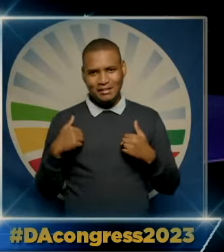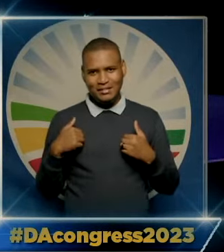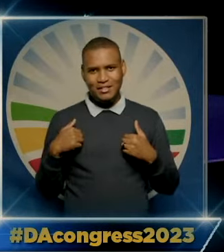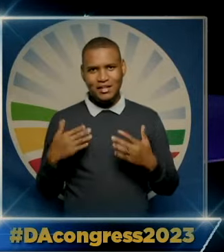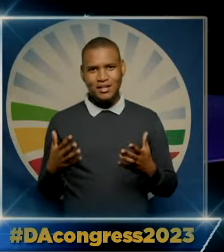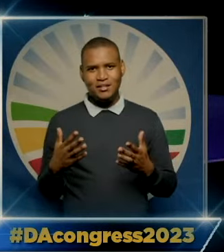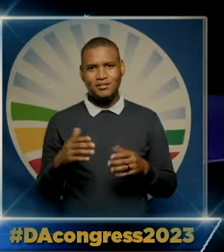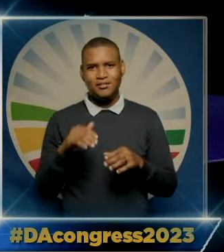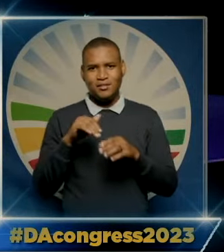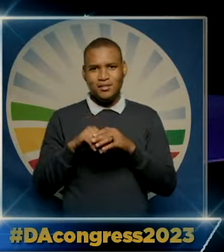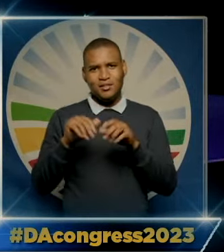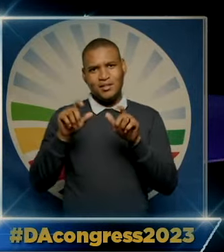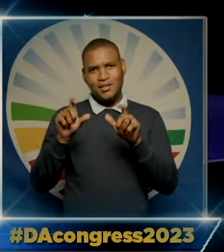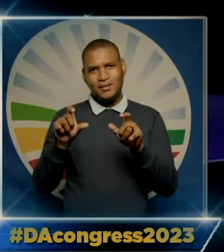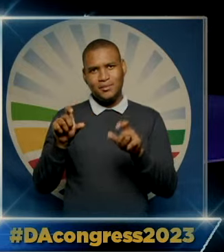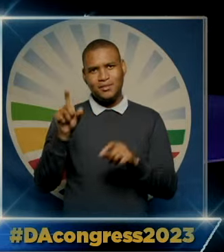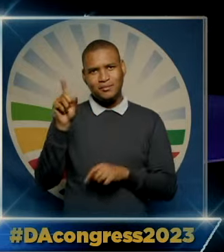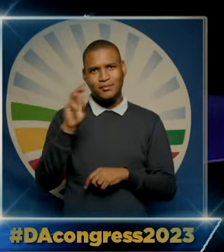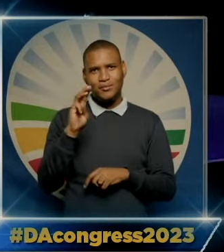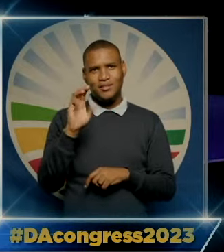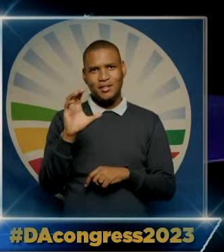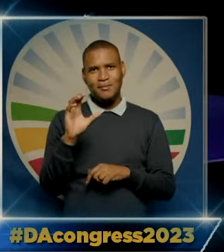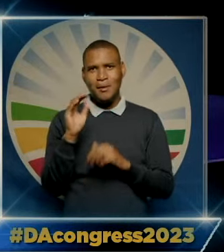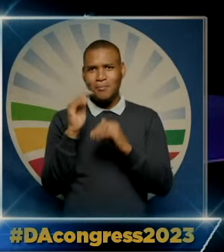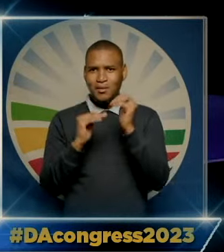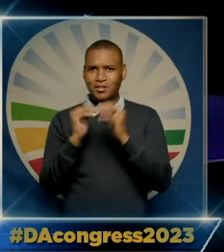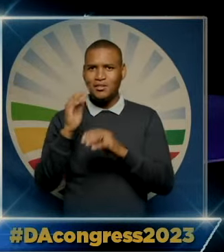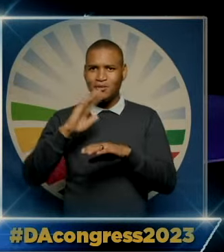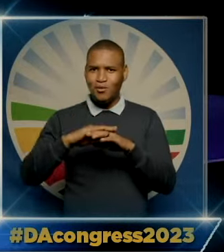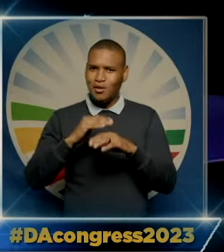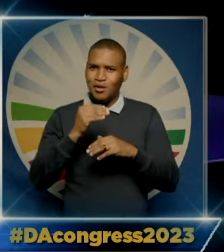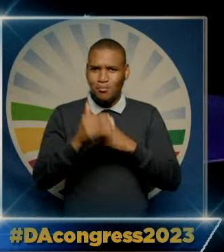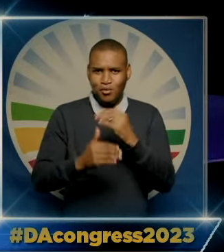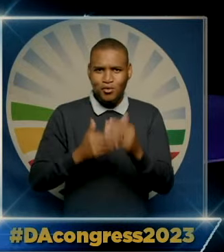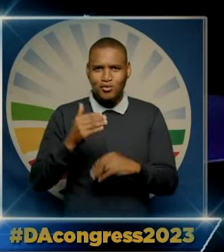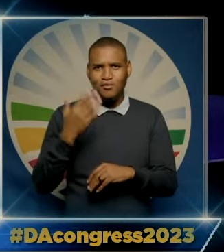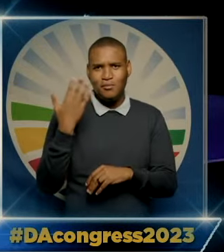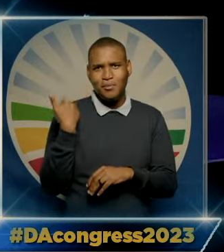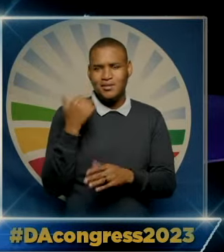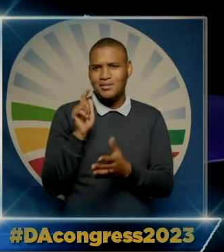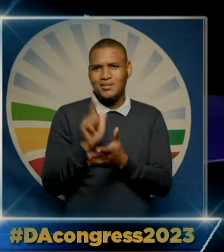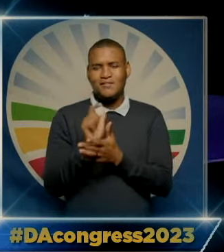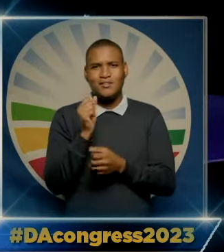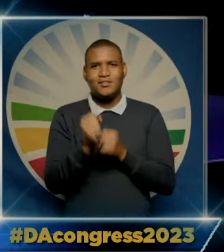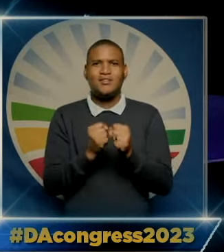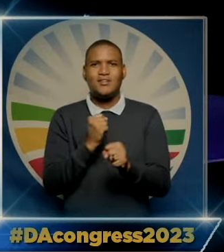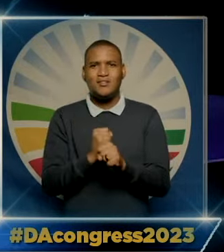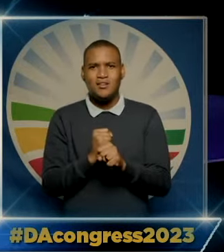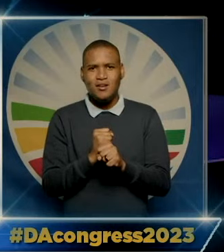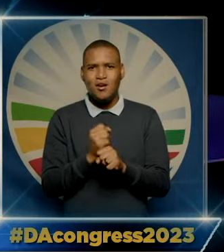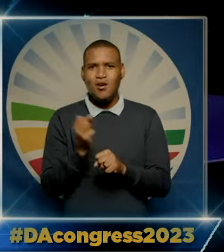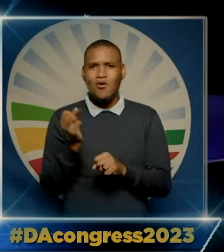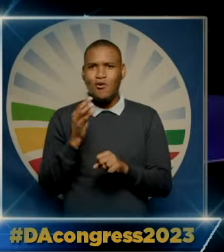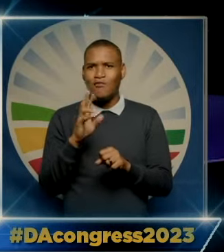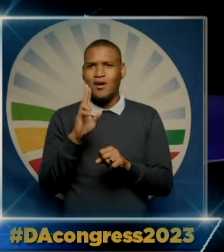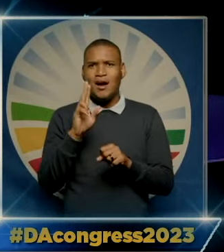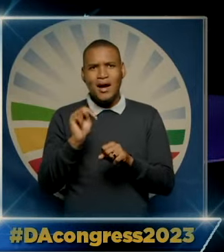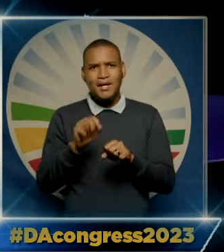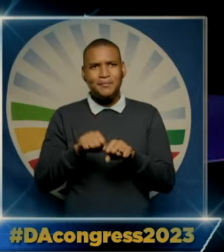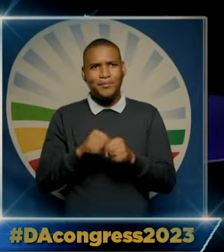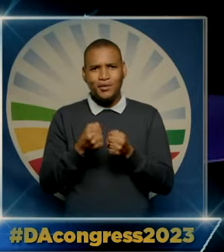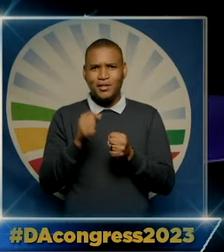in Cape Town. Building on the progress over the past 17 years of unbroken